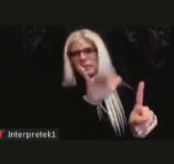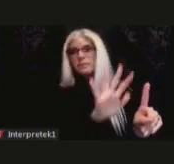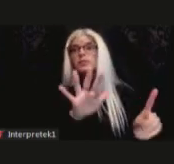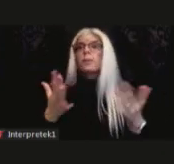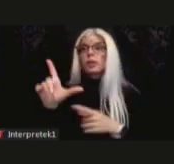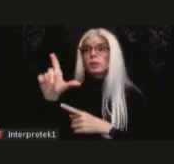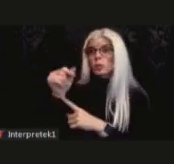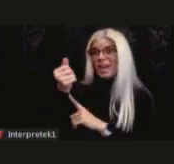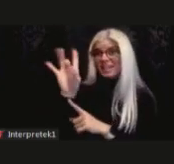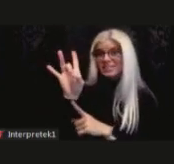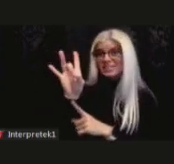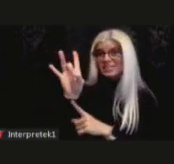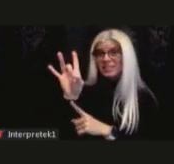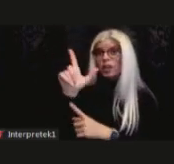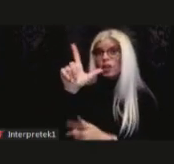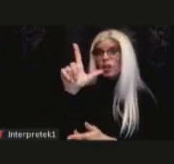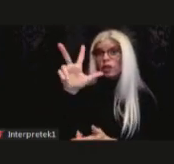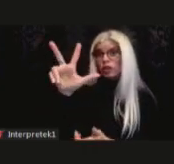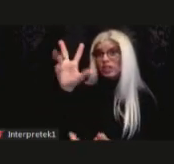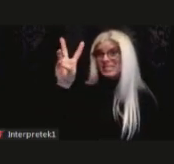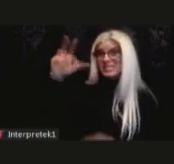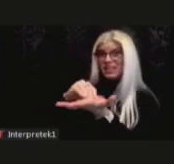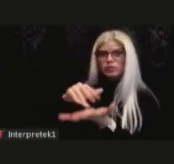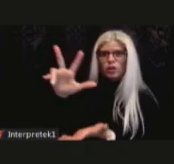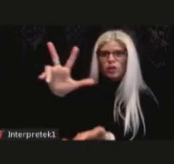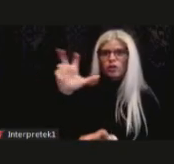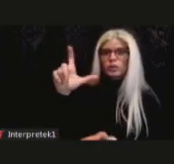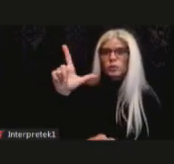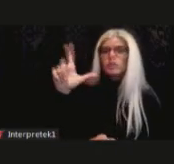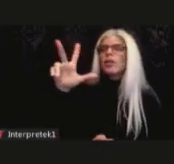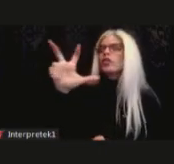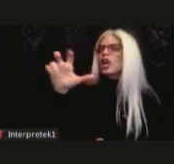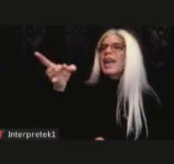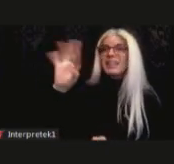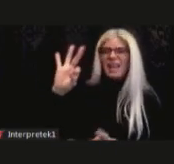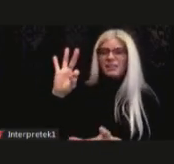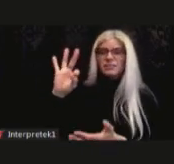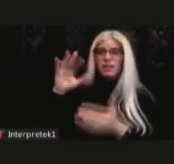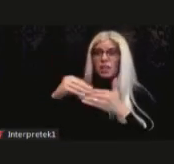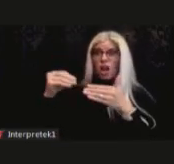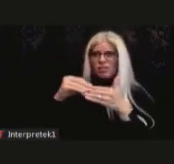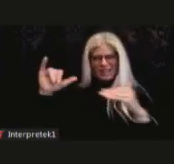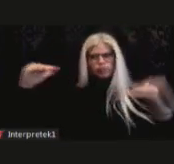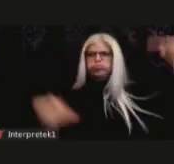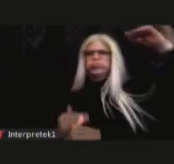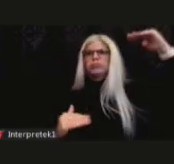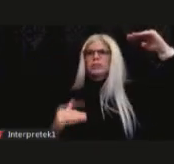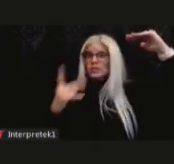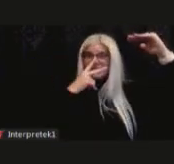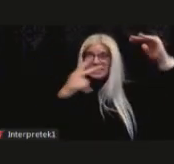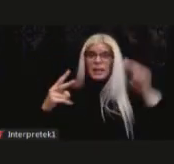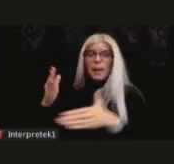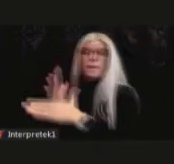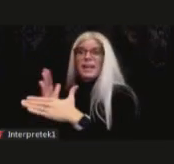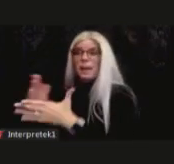$36,389. But that hit a huge disparity where the median owner household is making over $64,000, where the